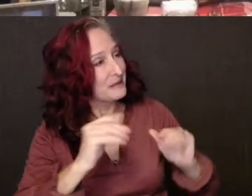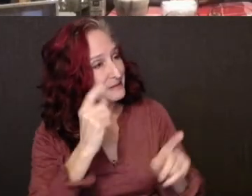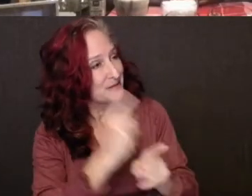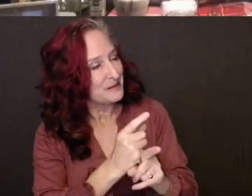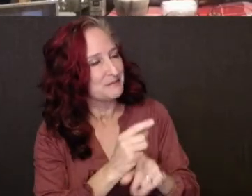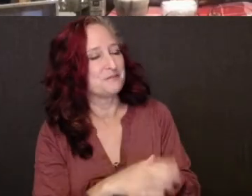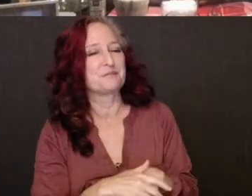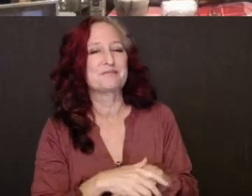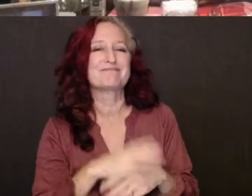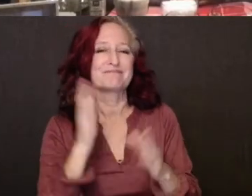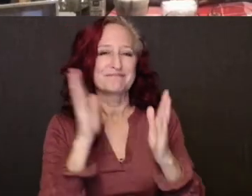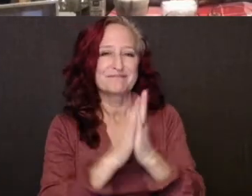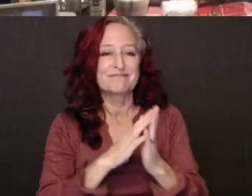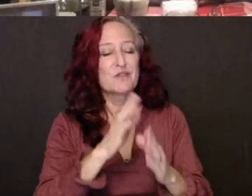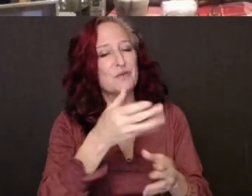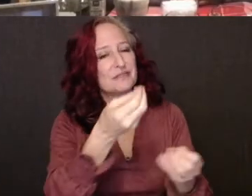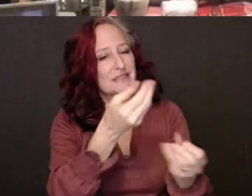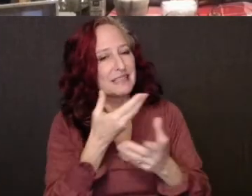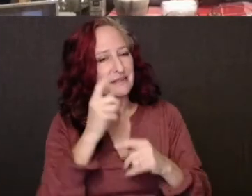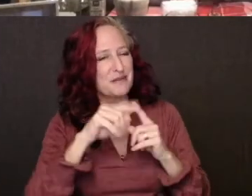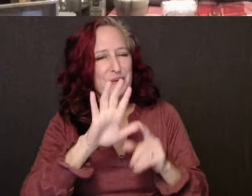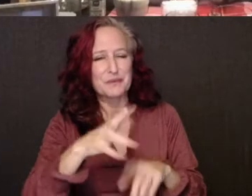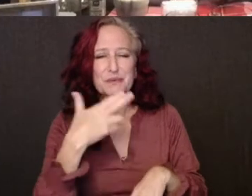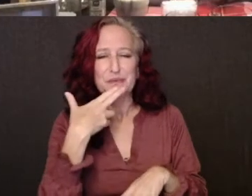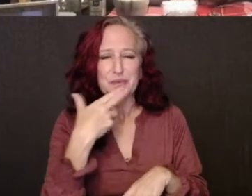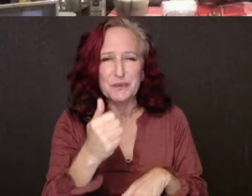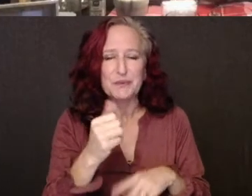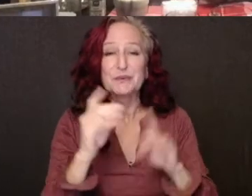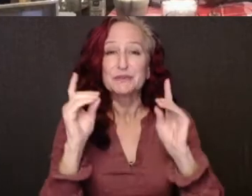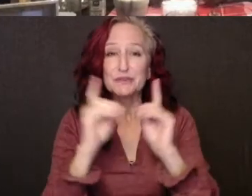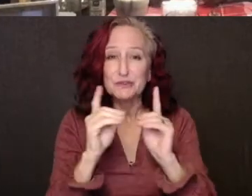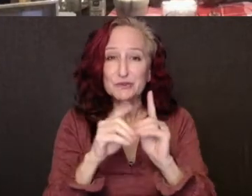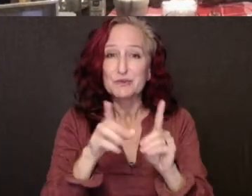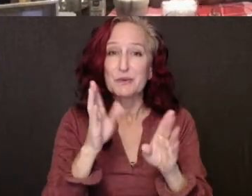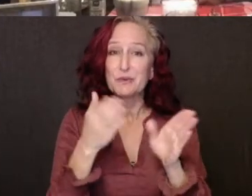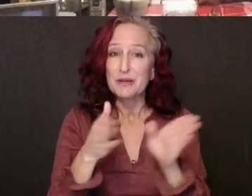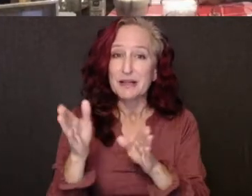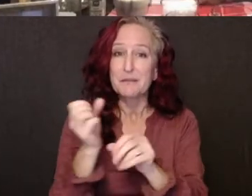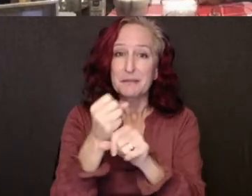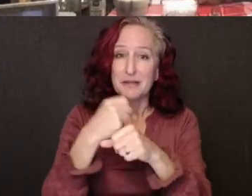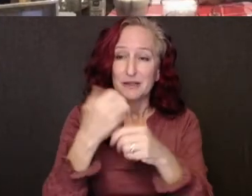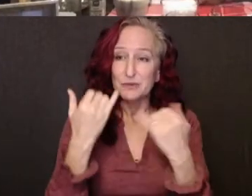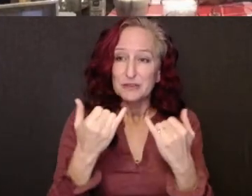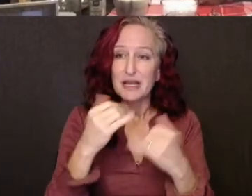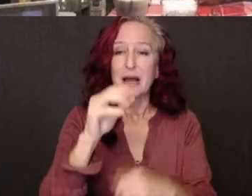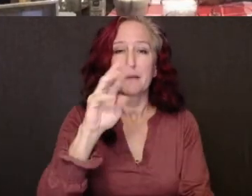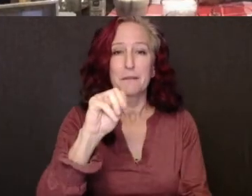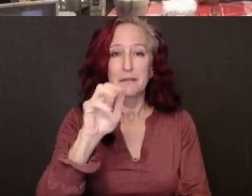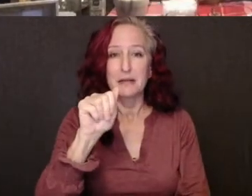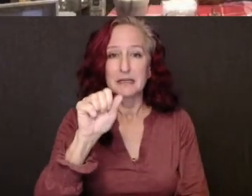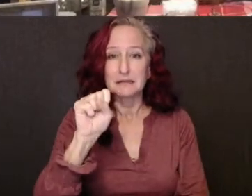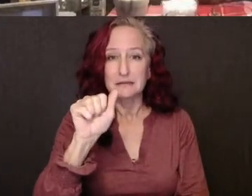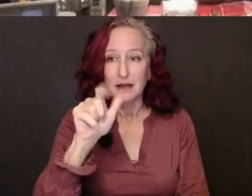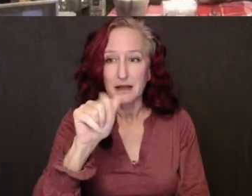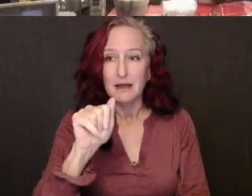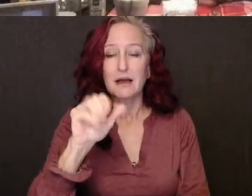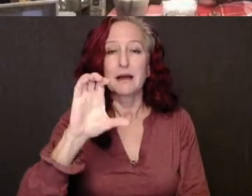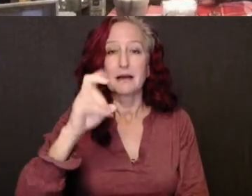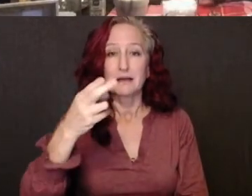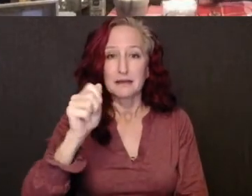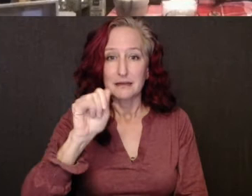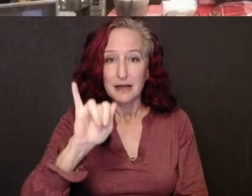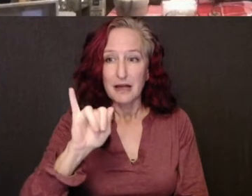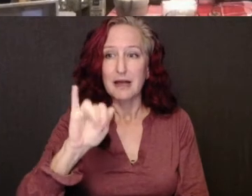think definitely. I'm the classic person who's have something sweet, then have something salty, then I need something sweet again, then I need something salty. So